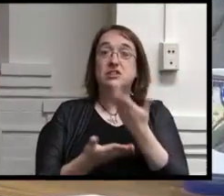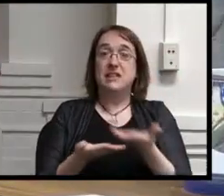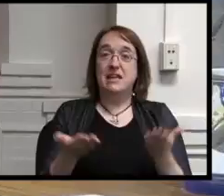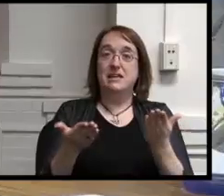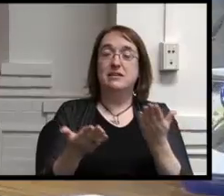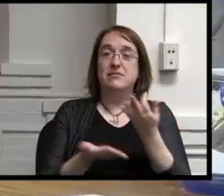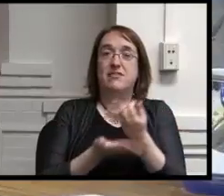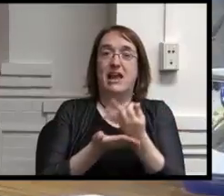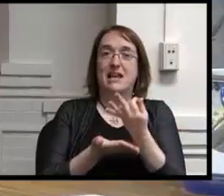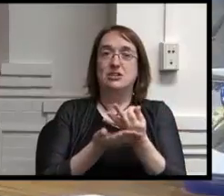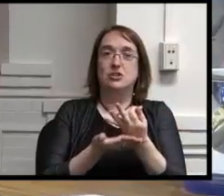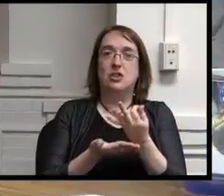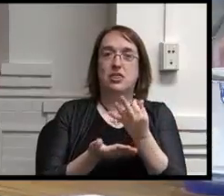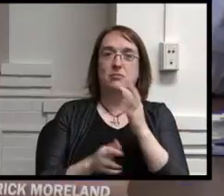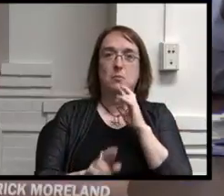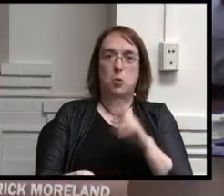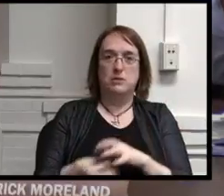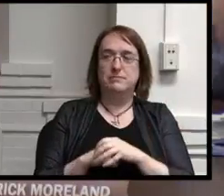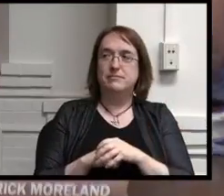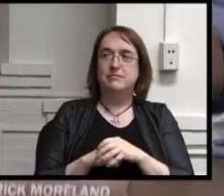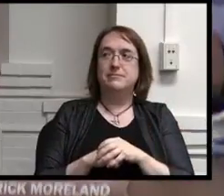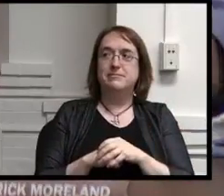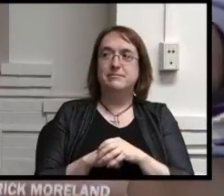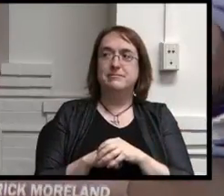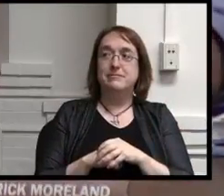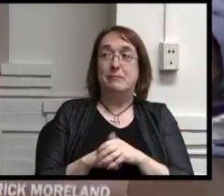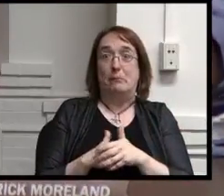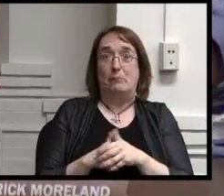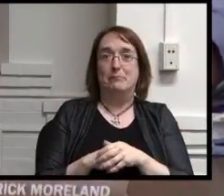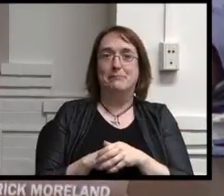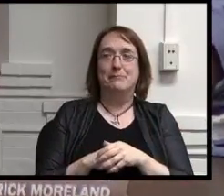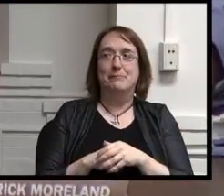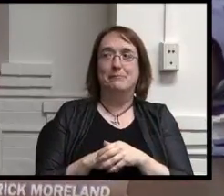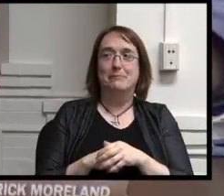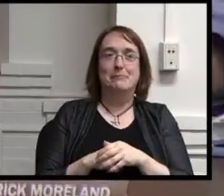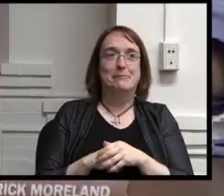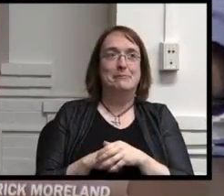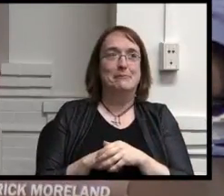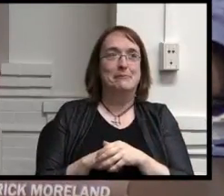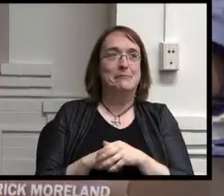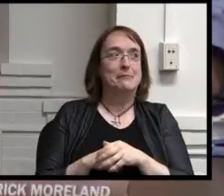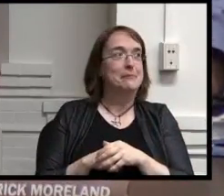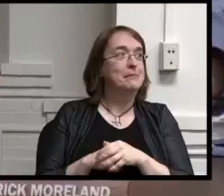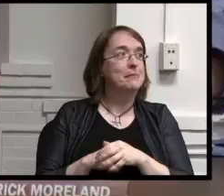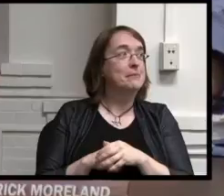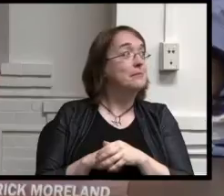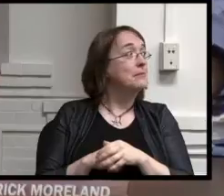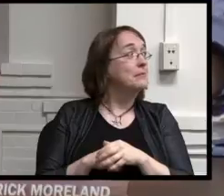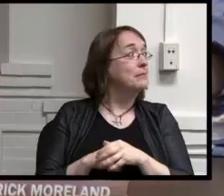the financial report. Mr. O'Connor. My favorite time. Thank you, David. Good evening, everyone.